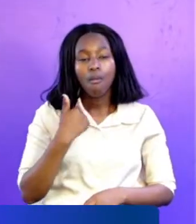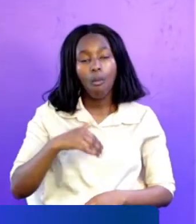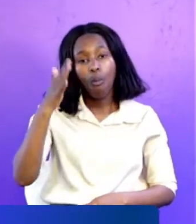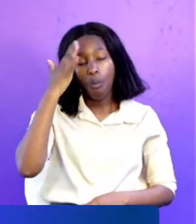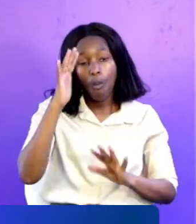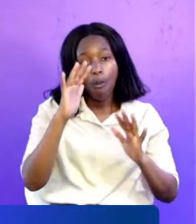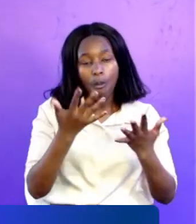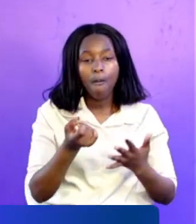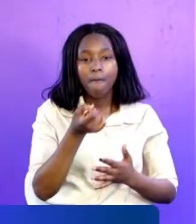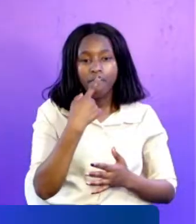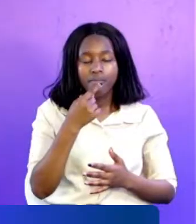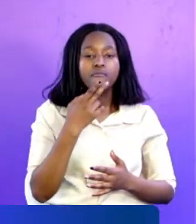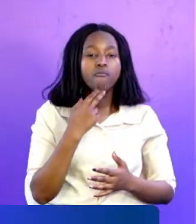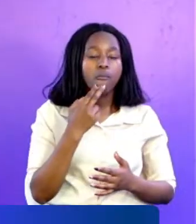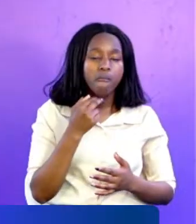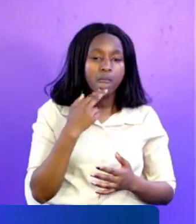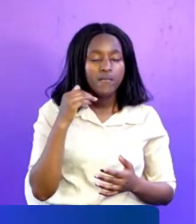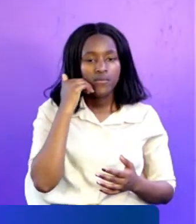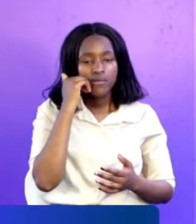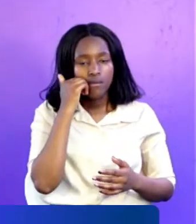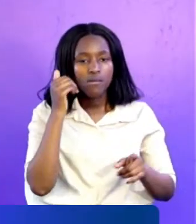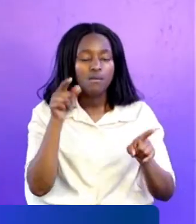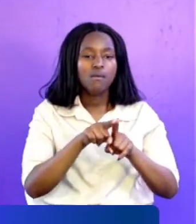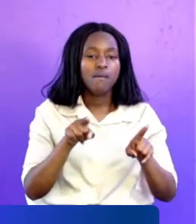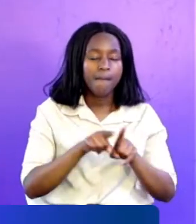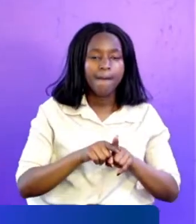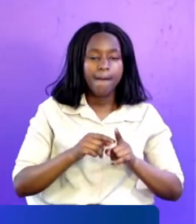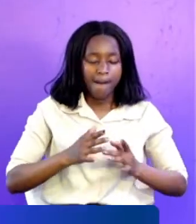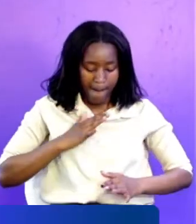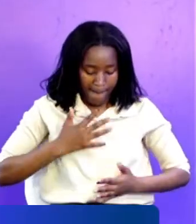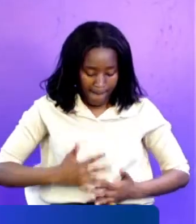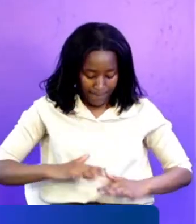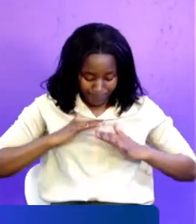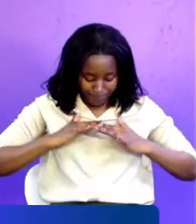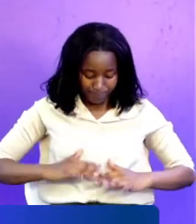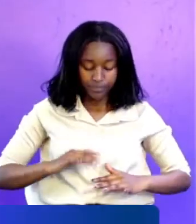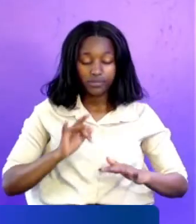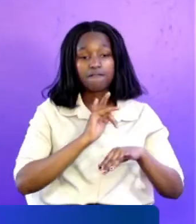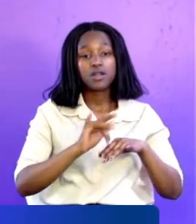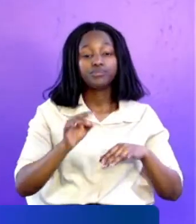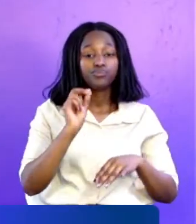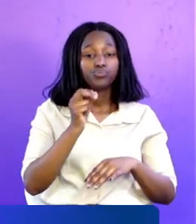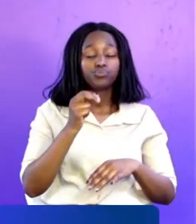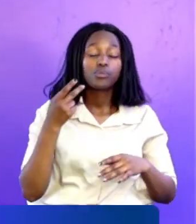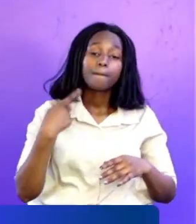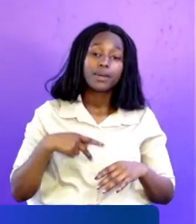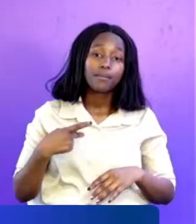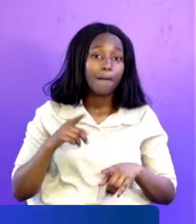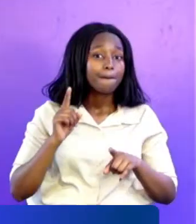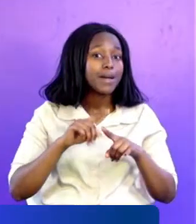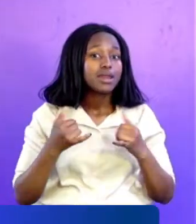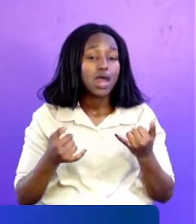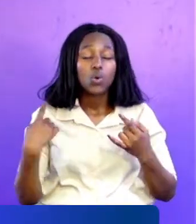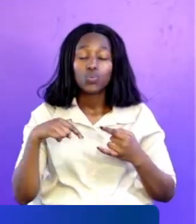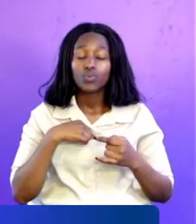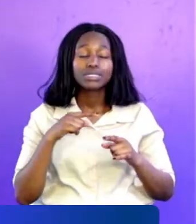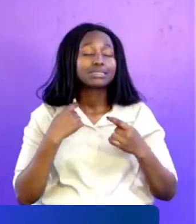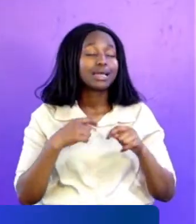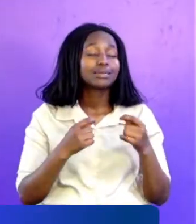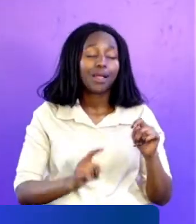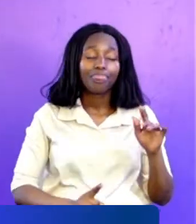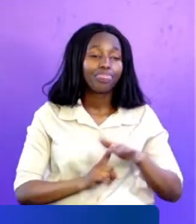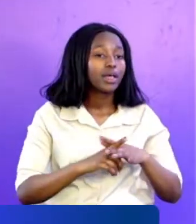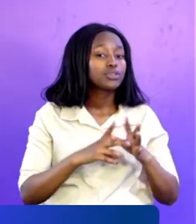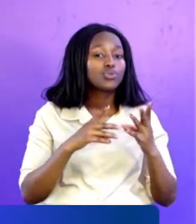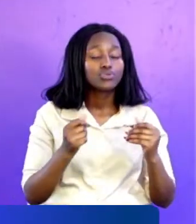diabetes and pressure is affecting the Kikuyu community, and I don't like it. We have always been looking for interventions. How can we even